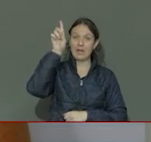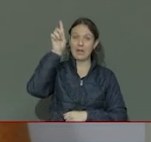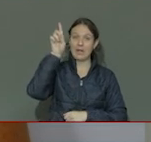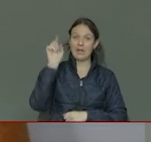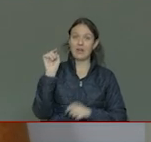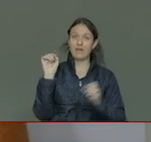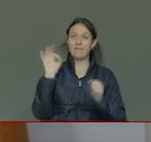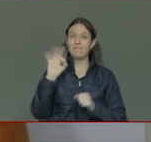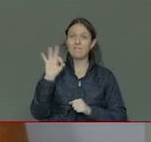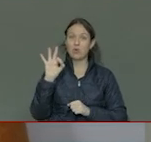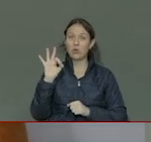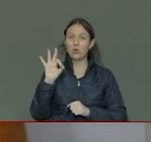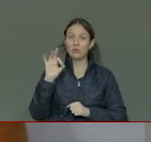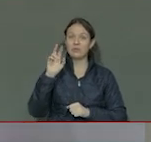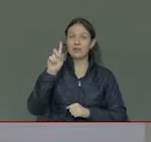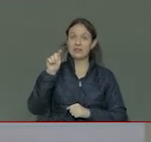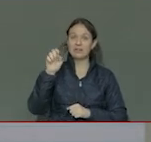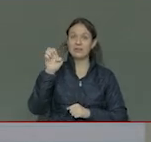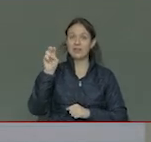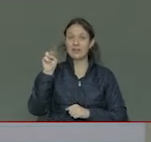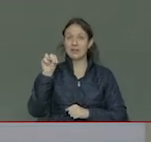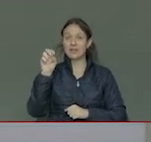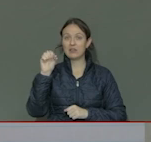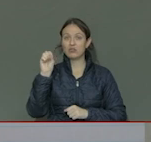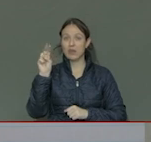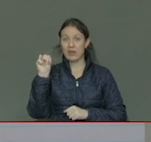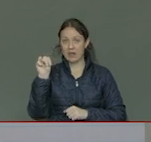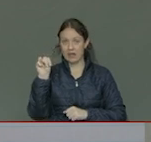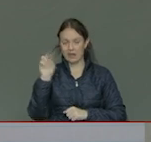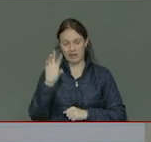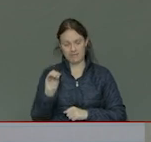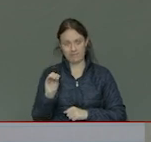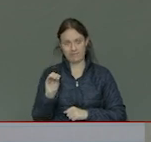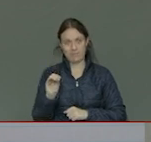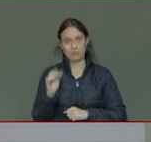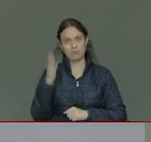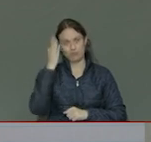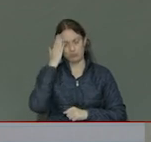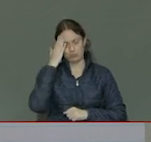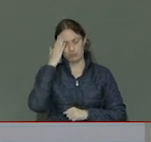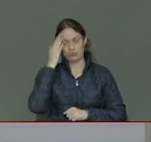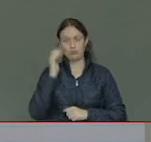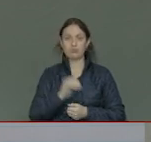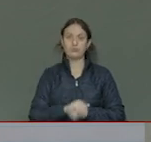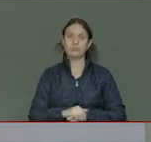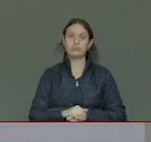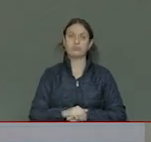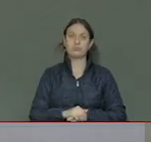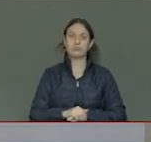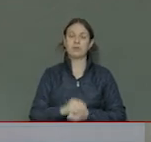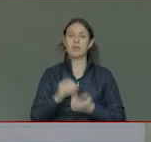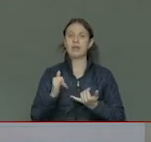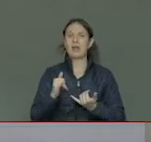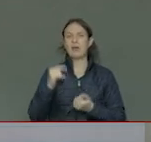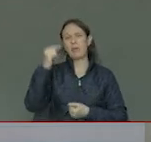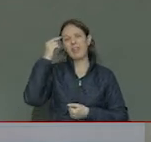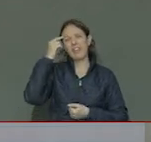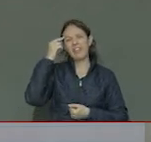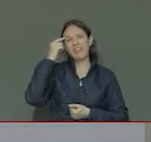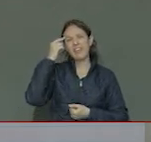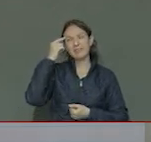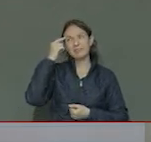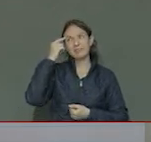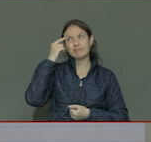of tension. Okay, that was already given to me. Now you must just think what will